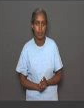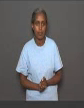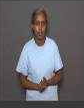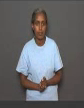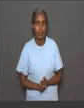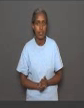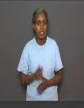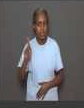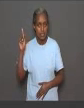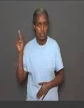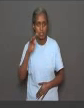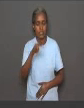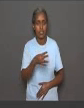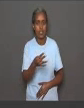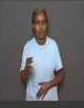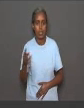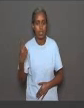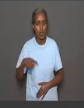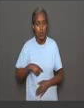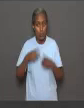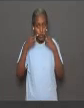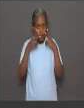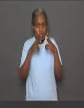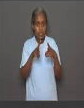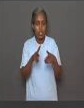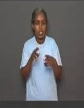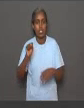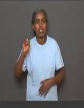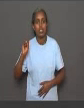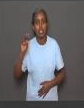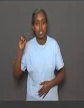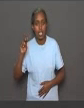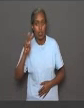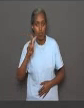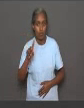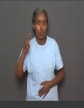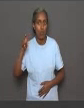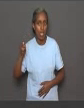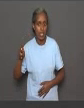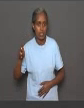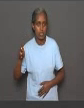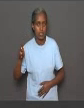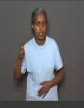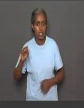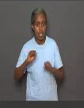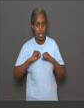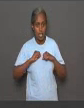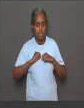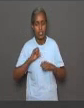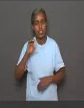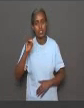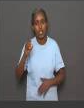In this table, we see that the sine of 2x has